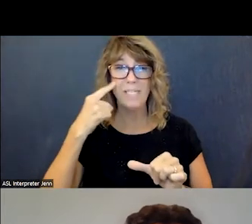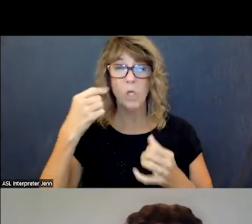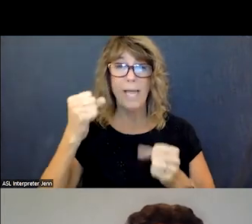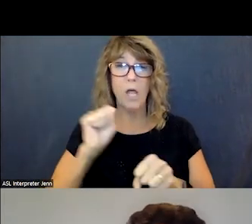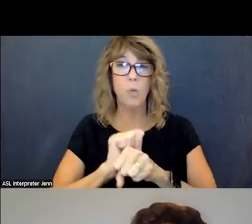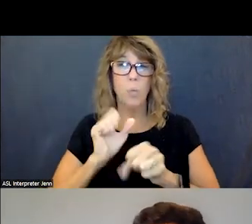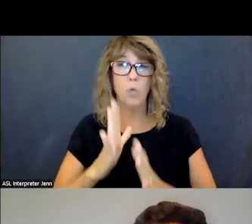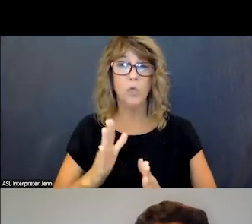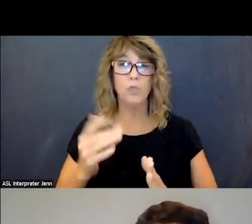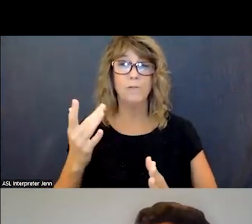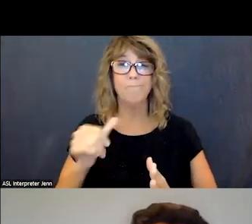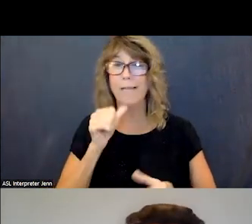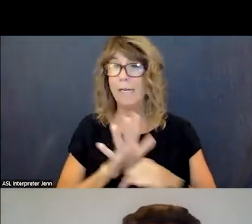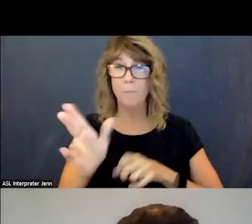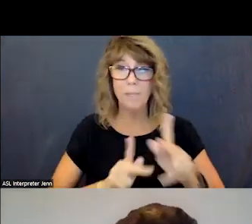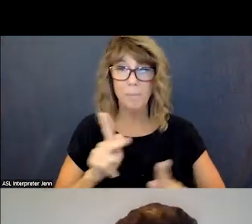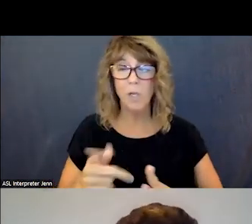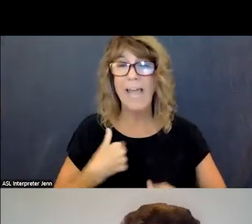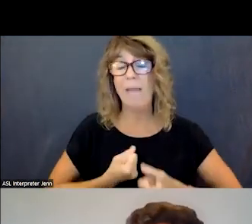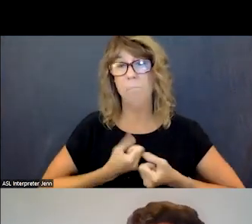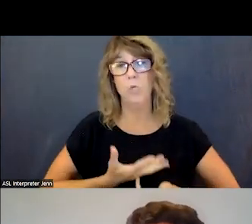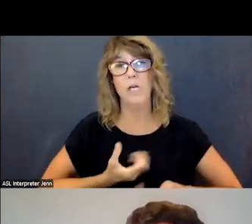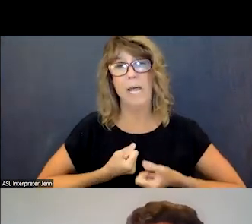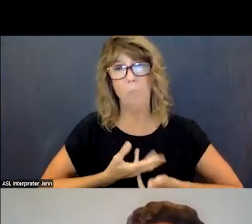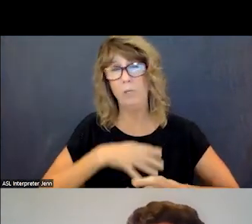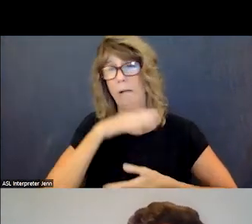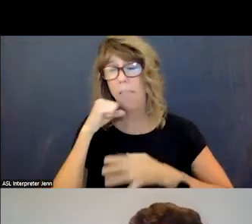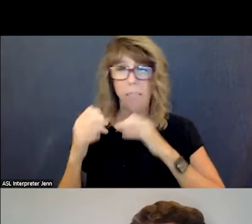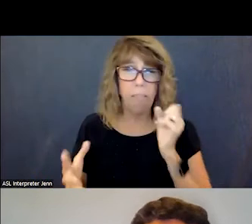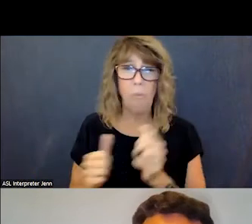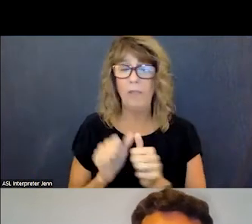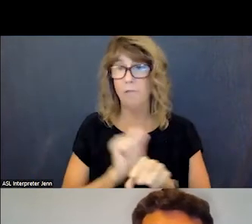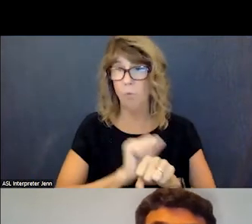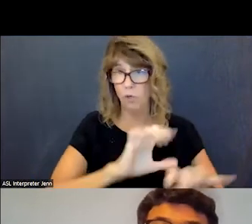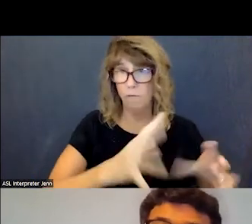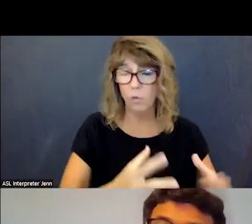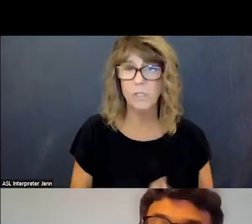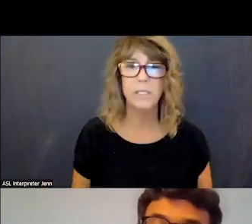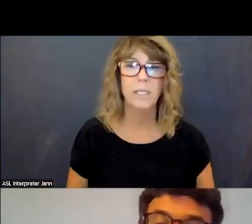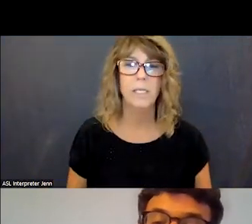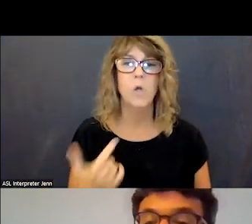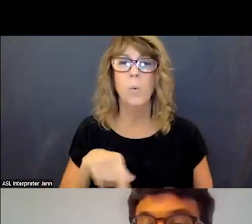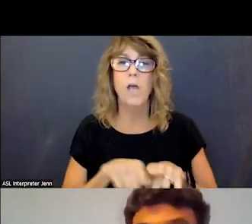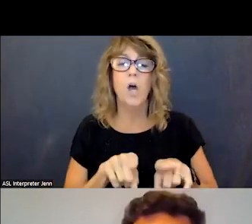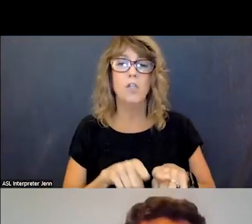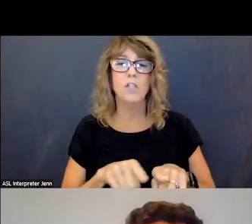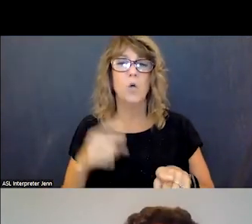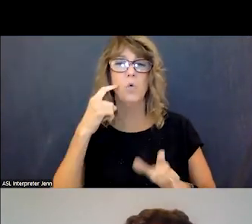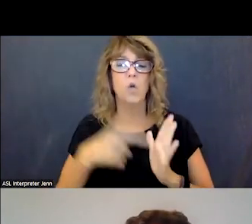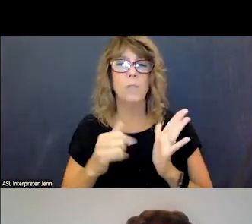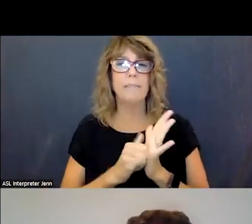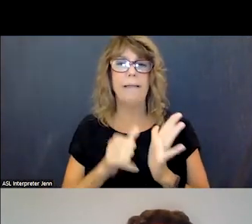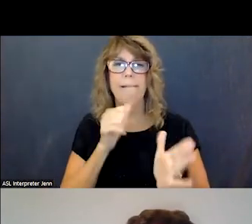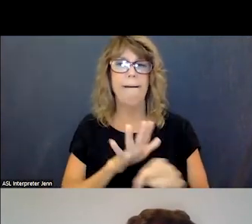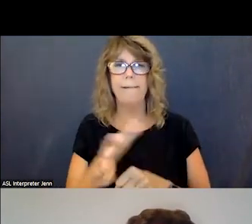retention issues. We heard about burnout a lot in terms of workforce. We also found that lack of funding